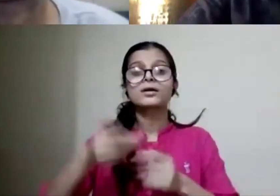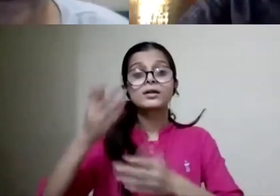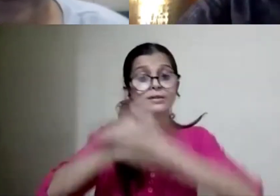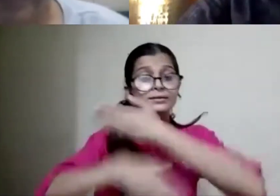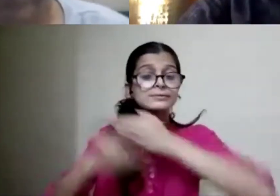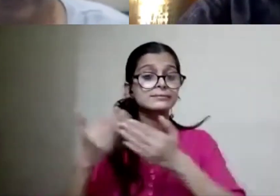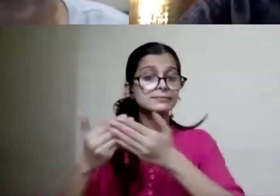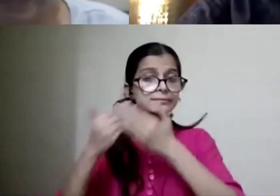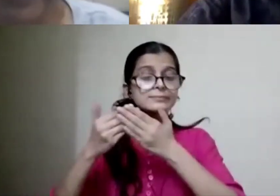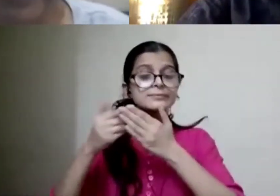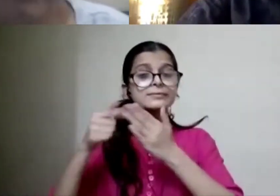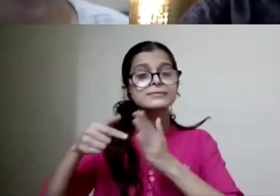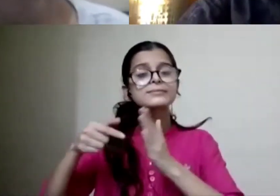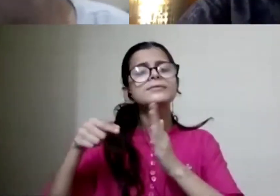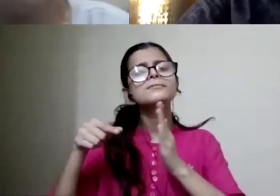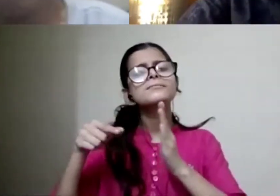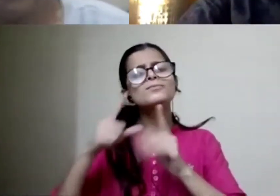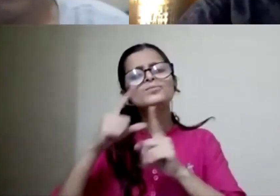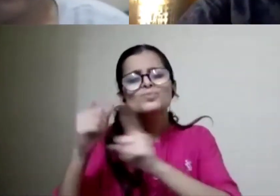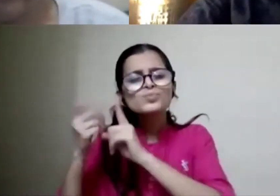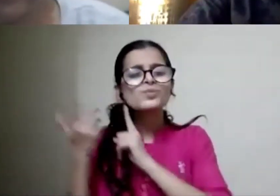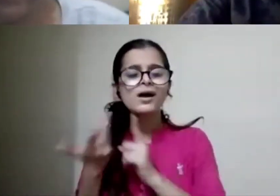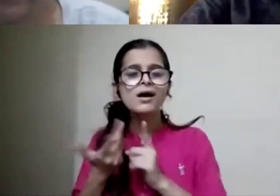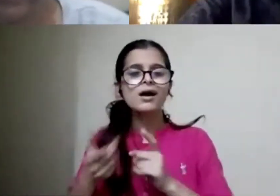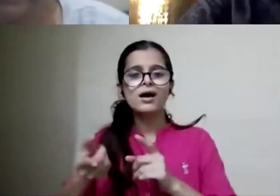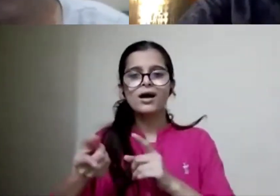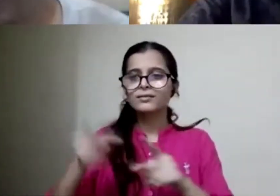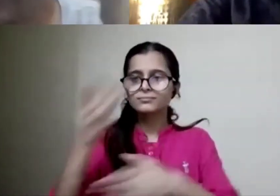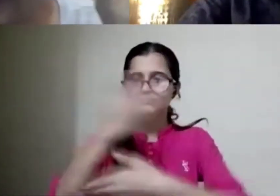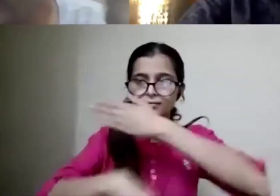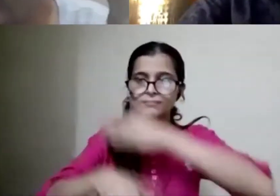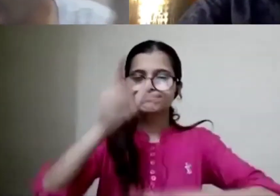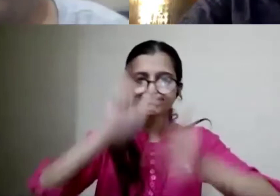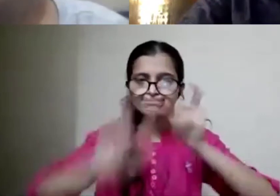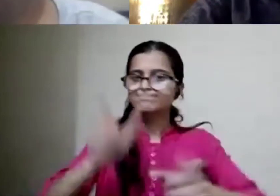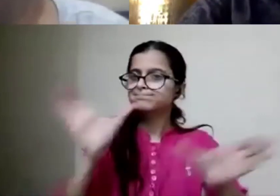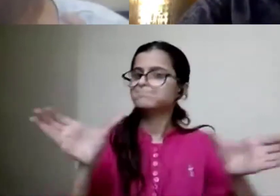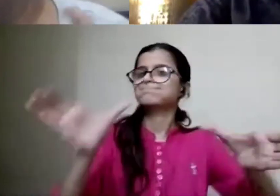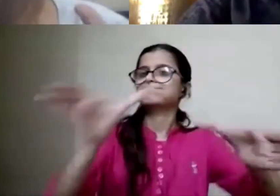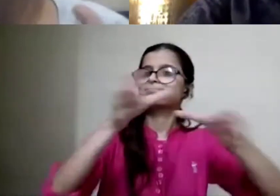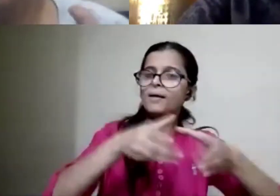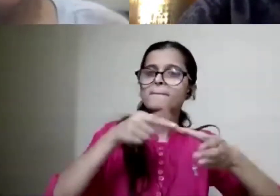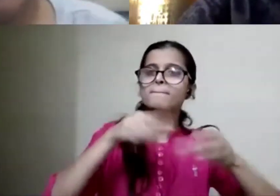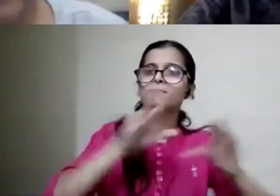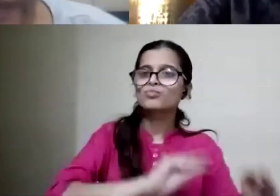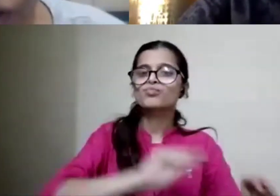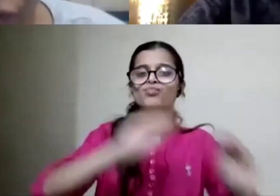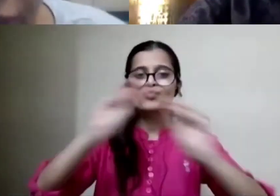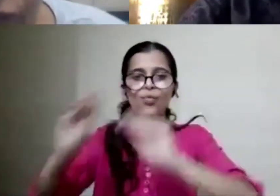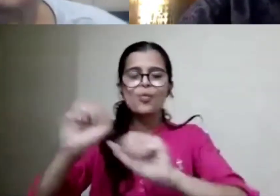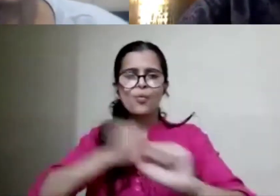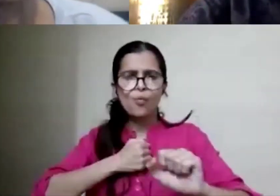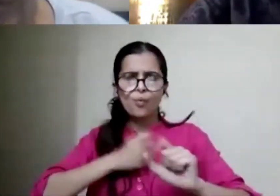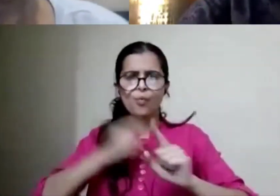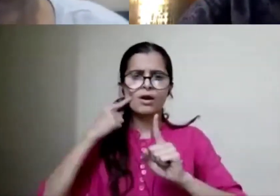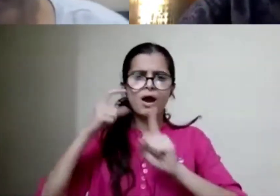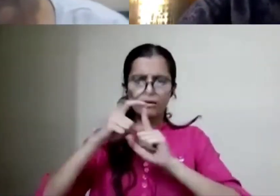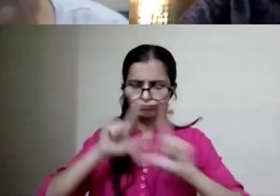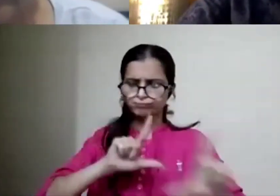done is that it's moved the person with disability from that total identity of